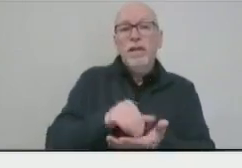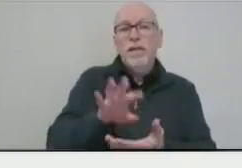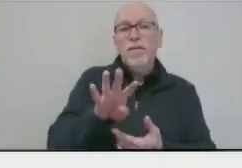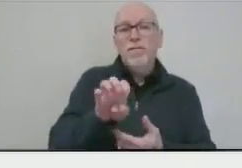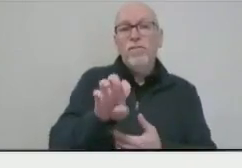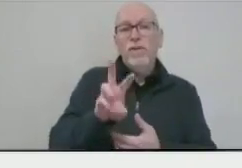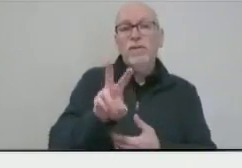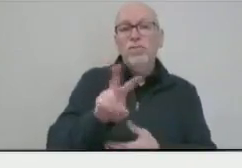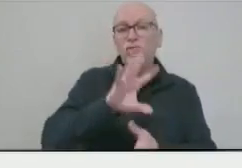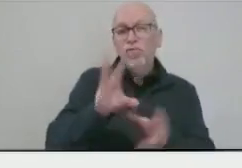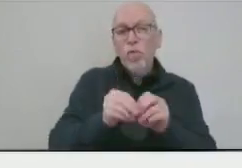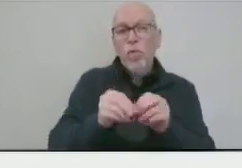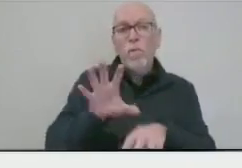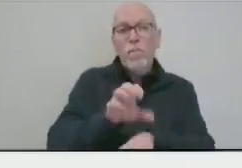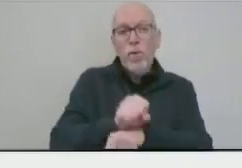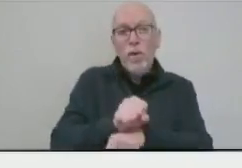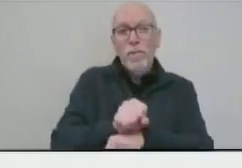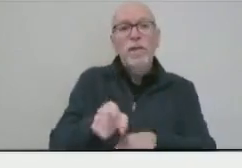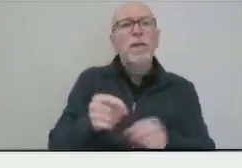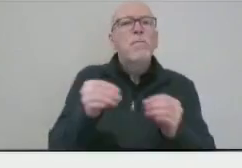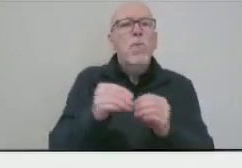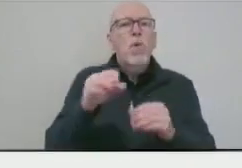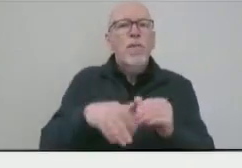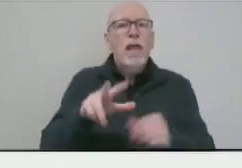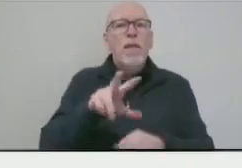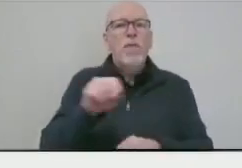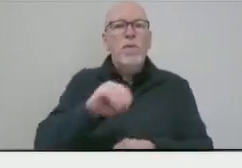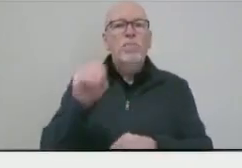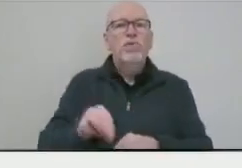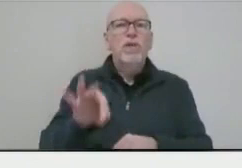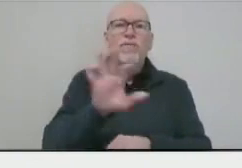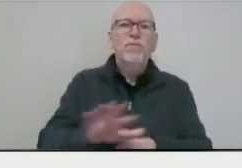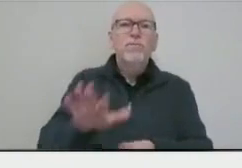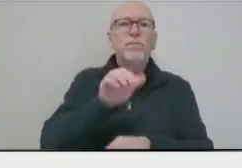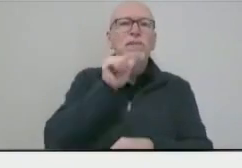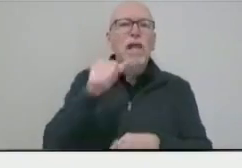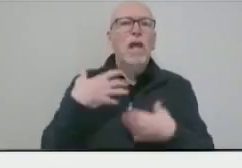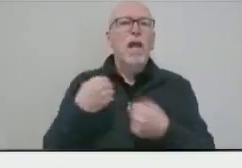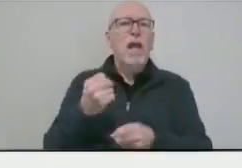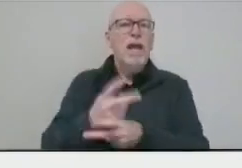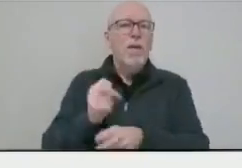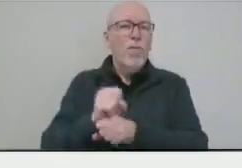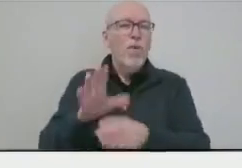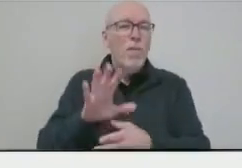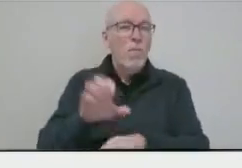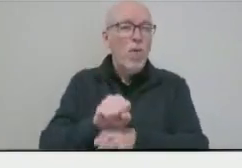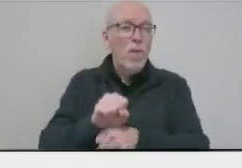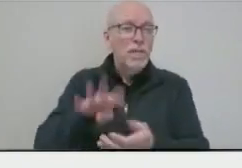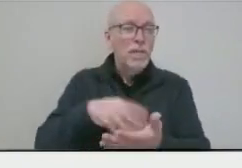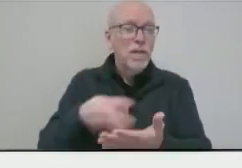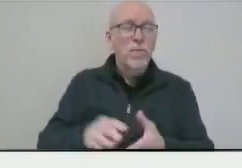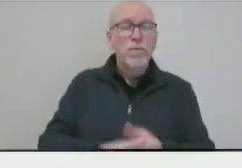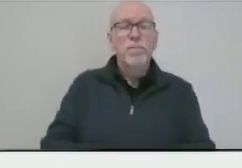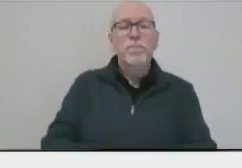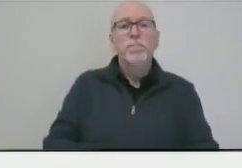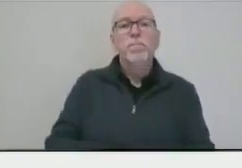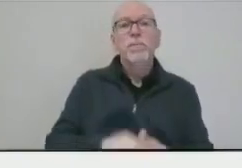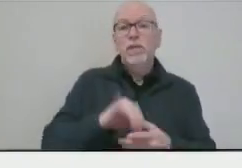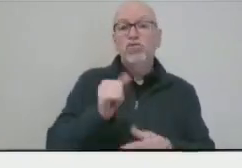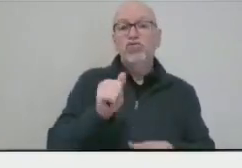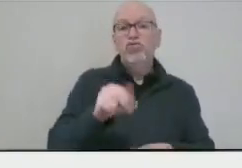119,462 total appointments, which is more than 30% of the total non-healthcare worker appointments that have been scheduled. In January, they